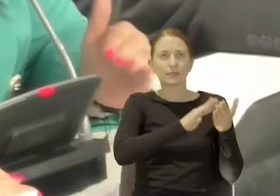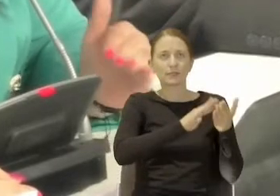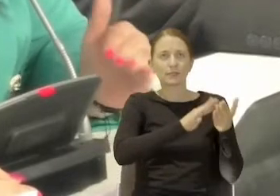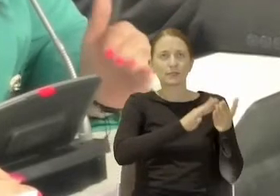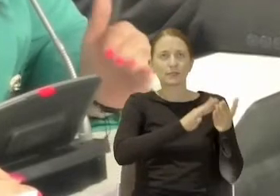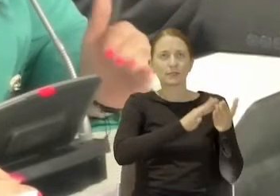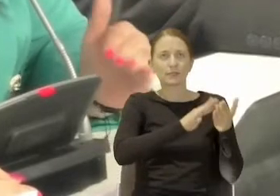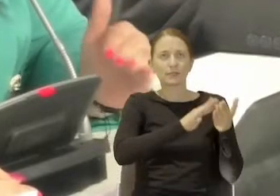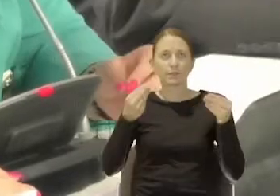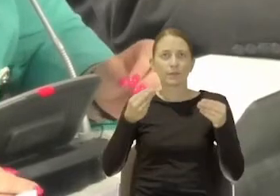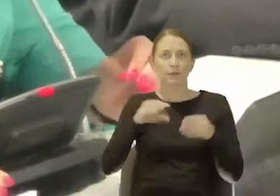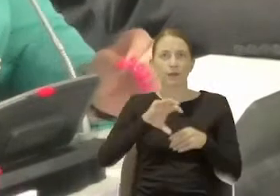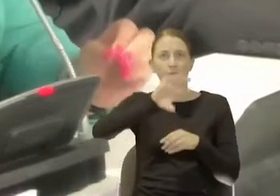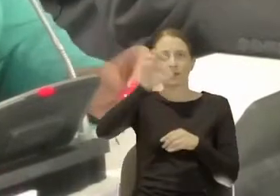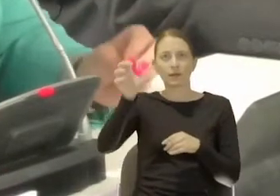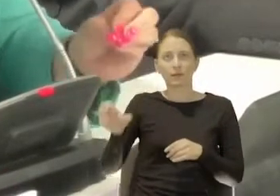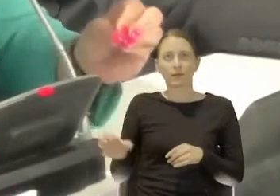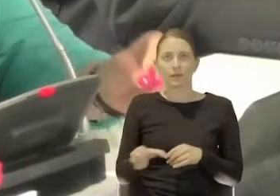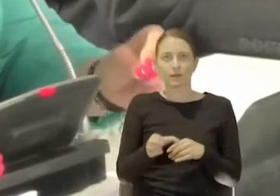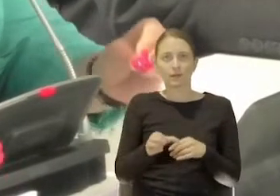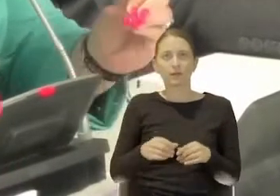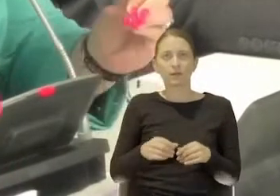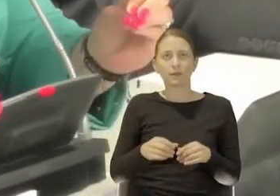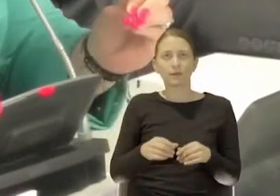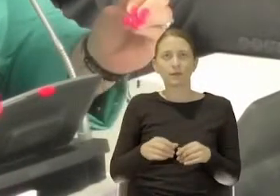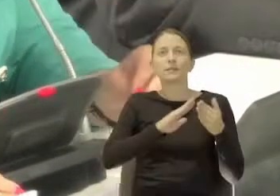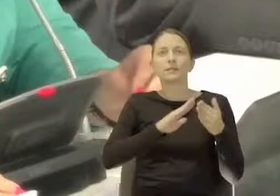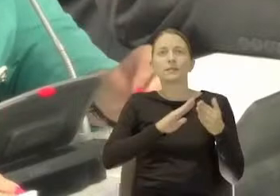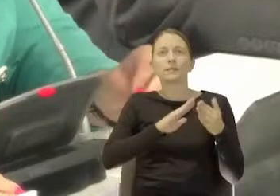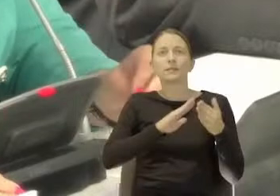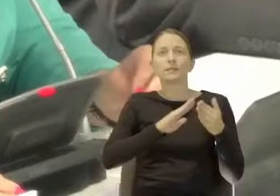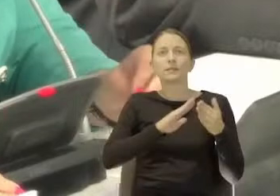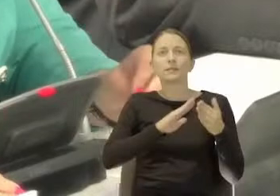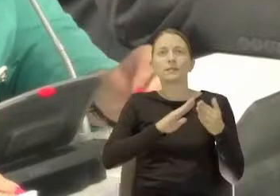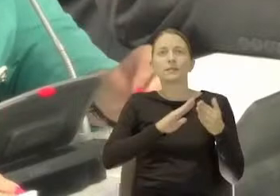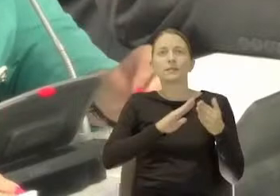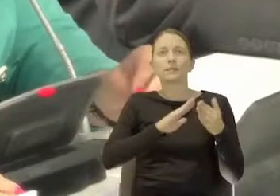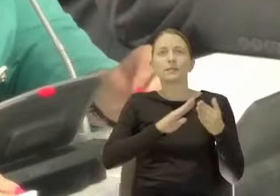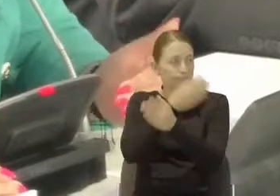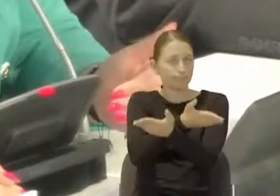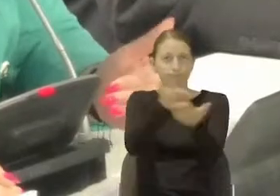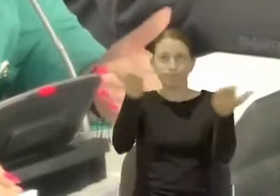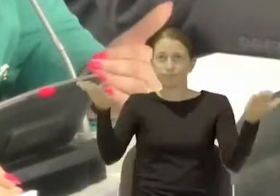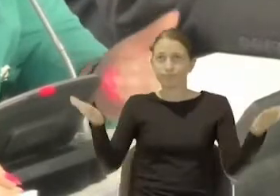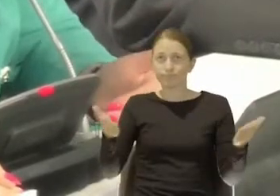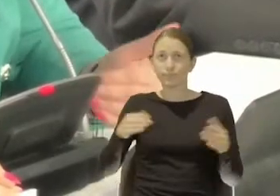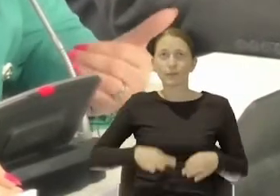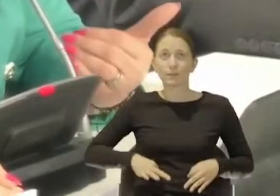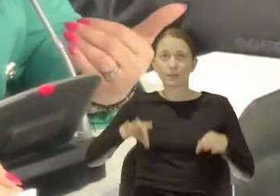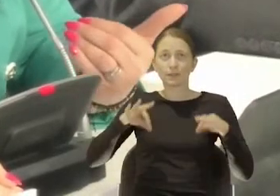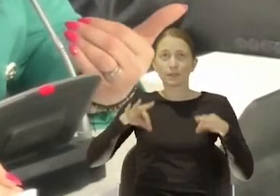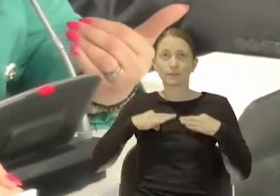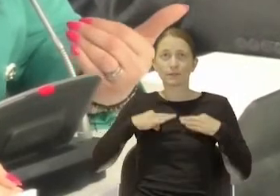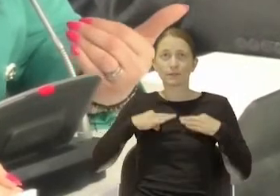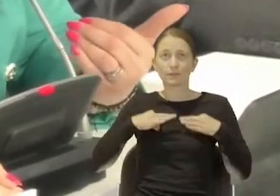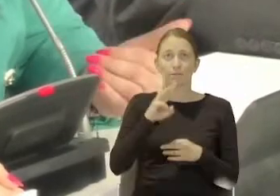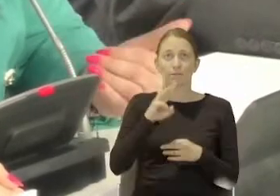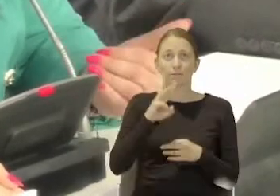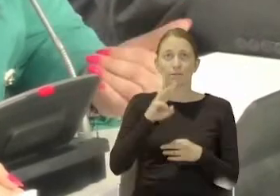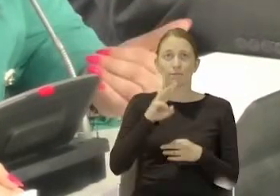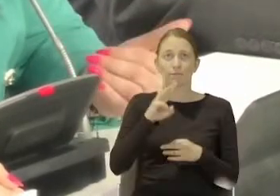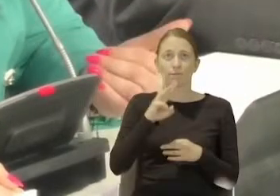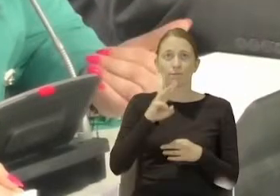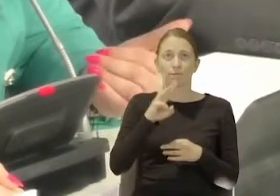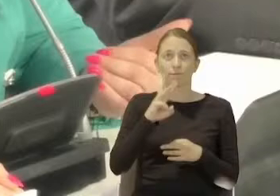Forum in Katowice is an important step towards the review of the way of the new